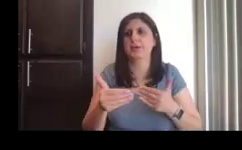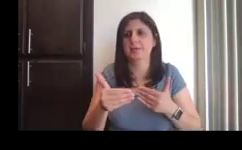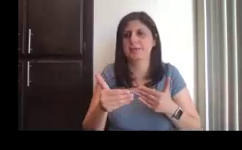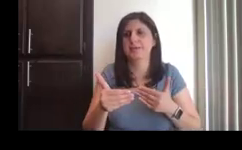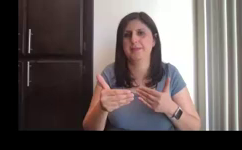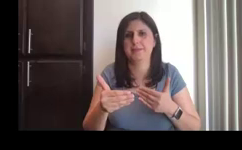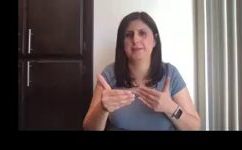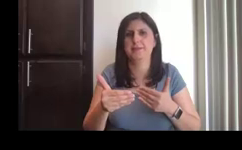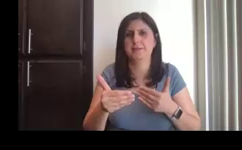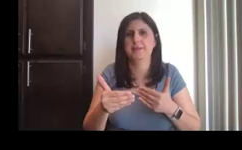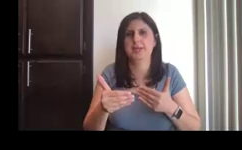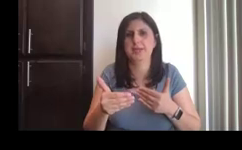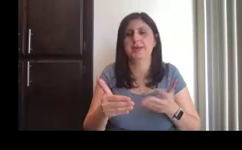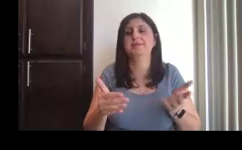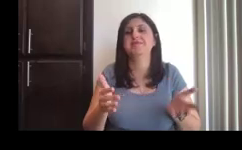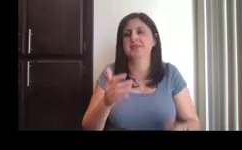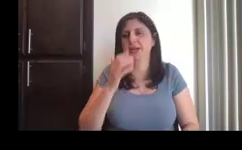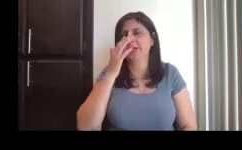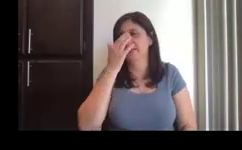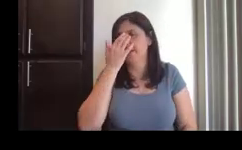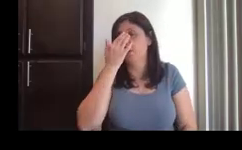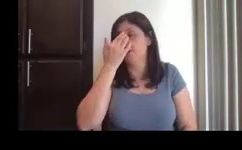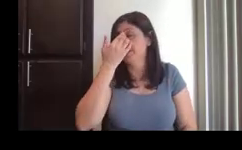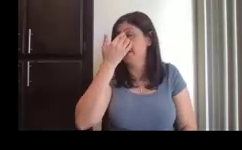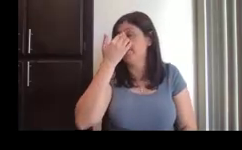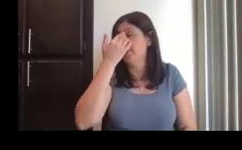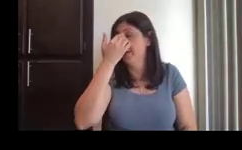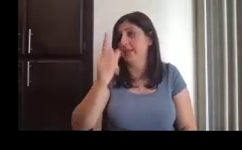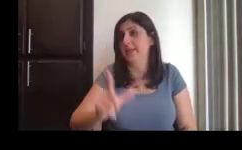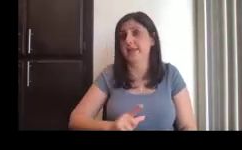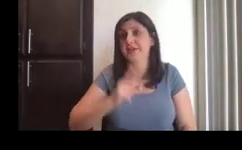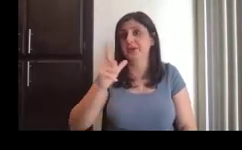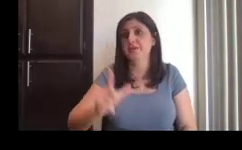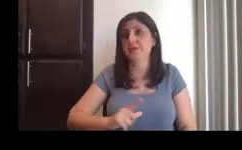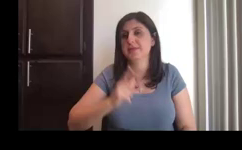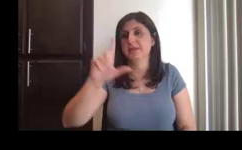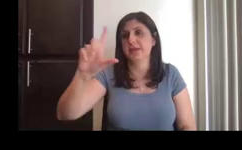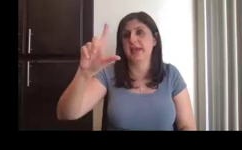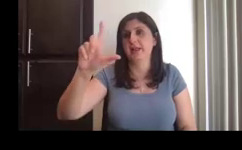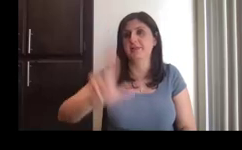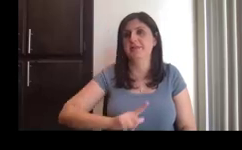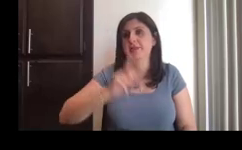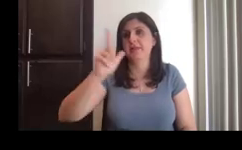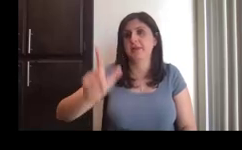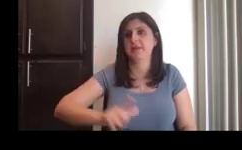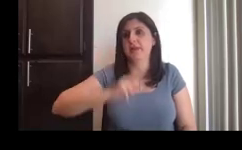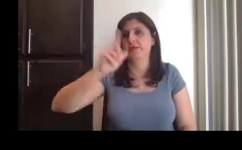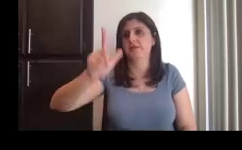Living room. Okay. There is an older sign for this. Living room. It's an